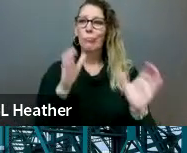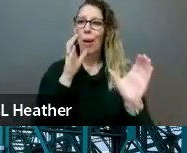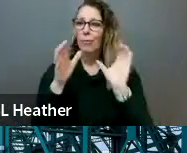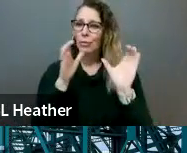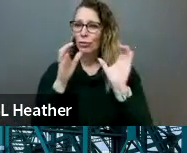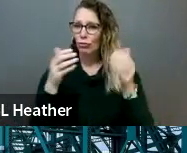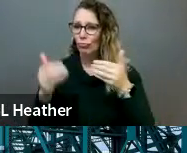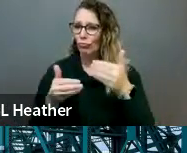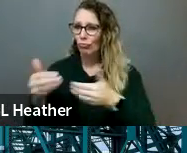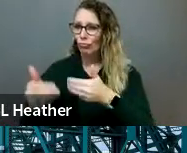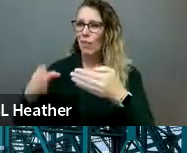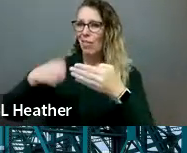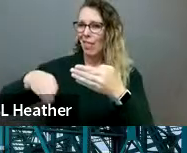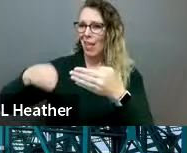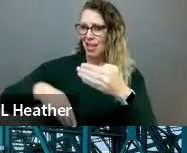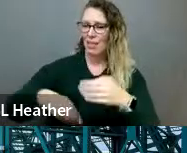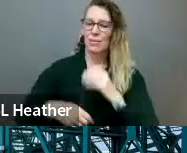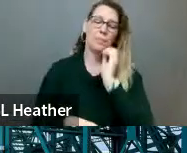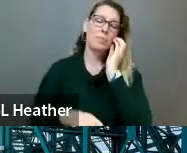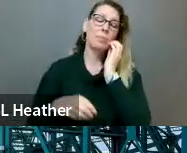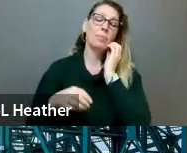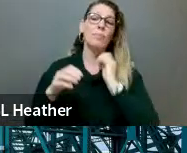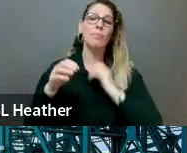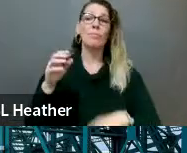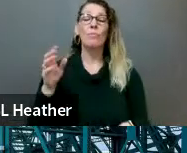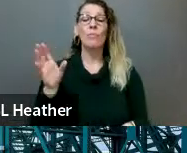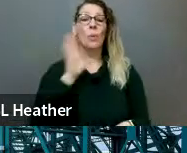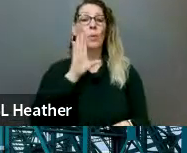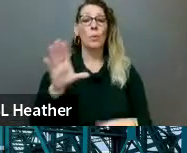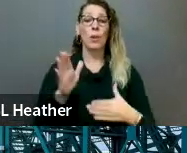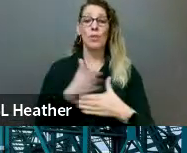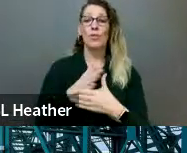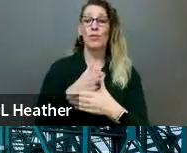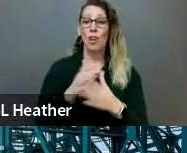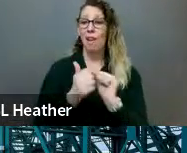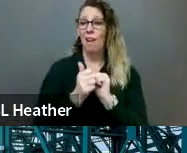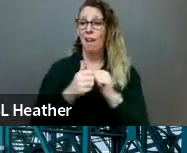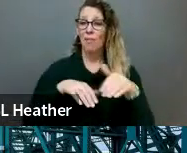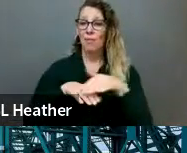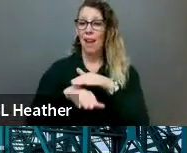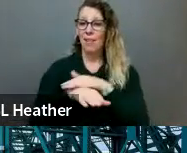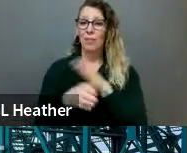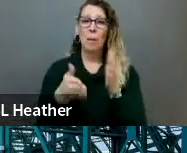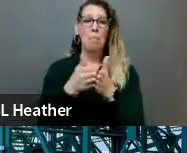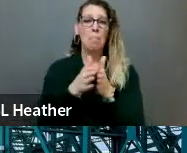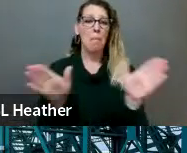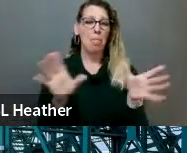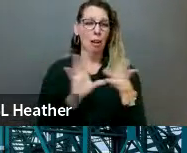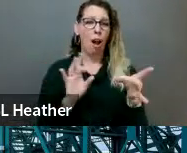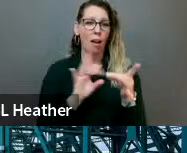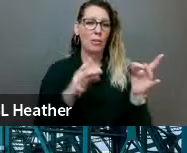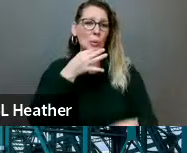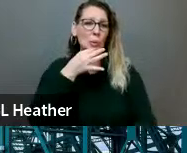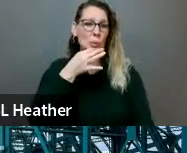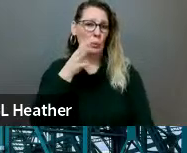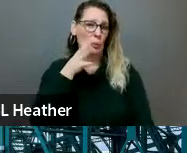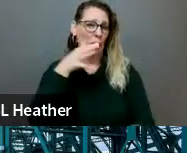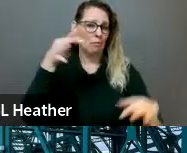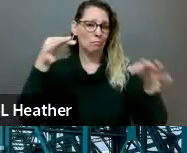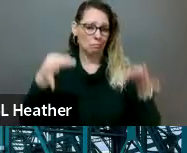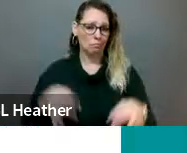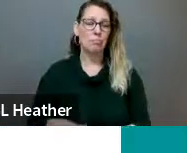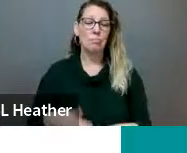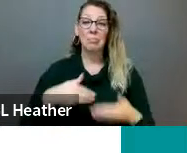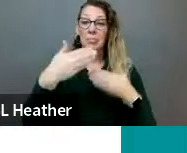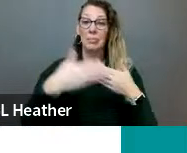conversation at the end of our meetings. So I'll share how to access public comment in just a few slides here.